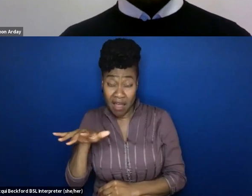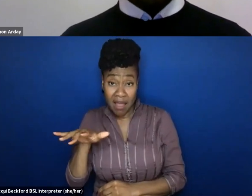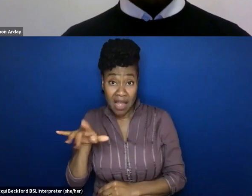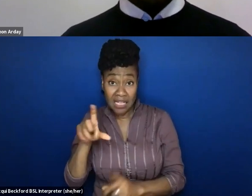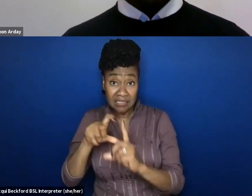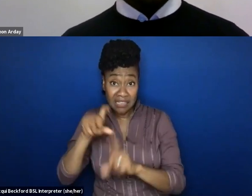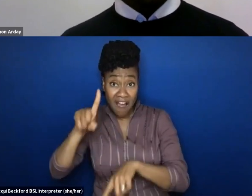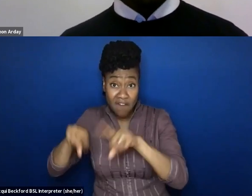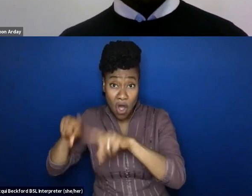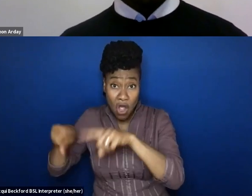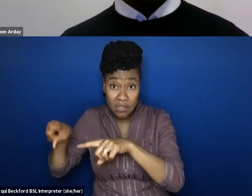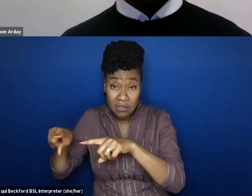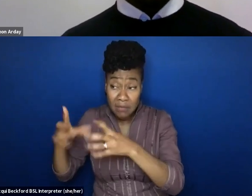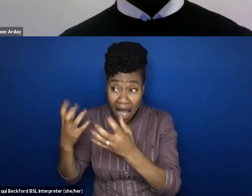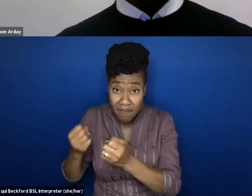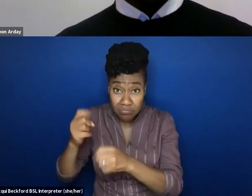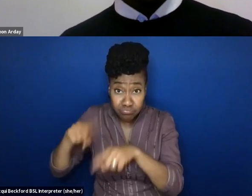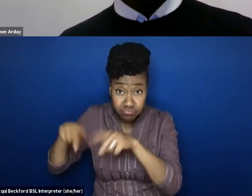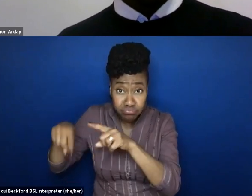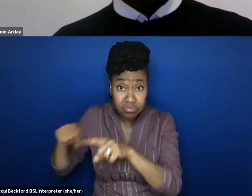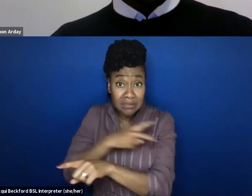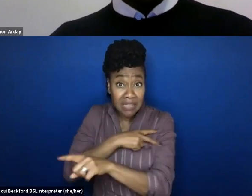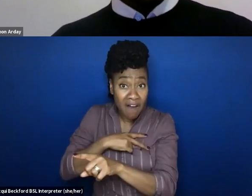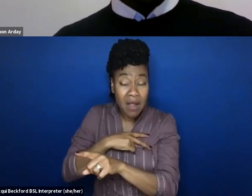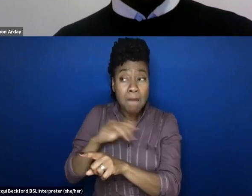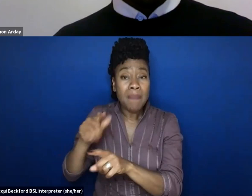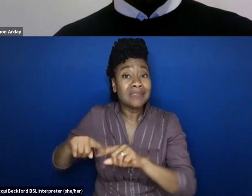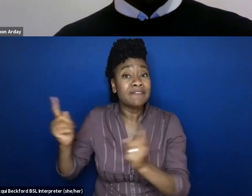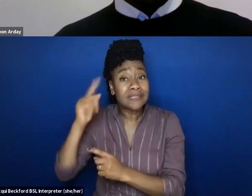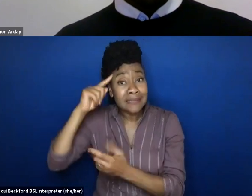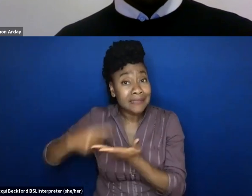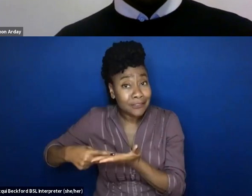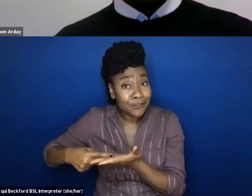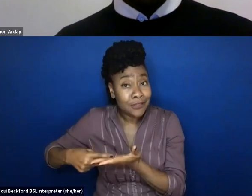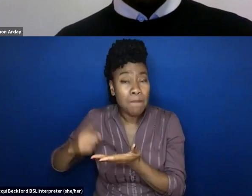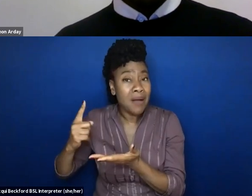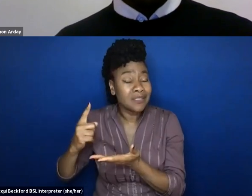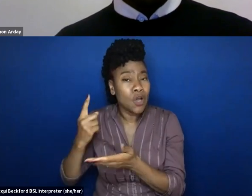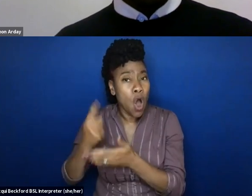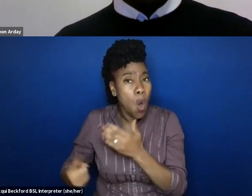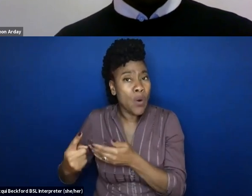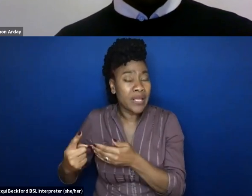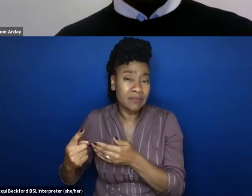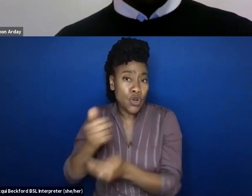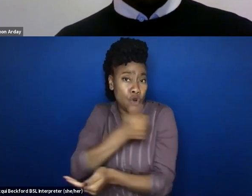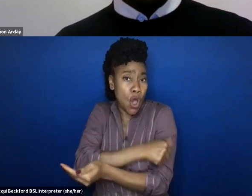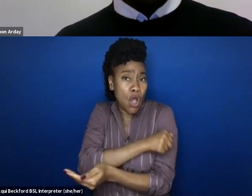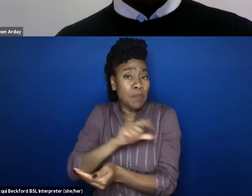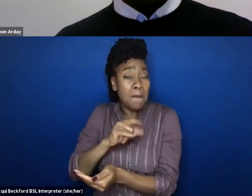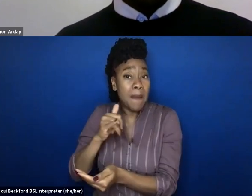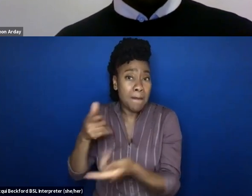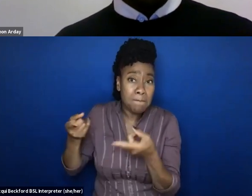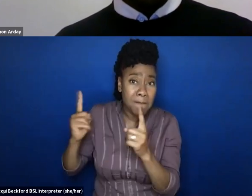they might not have made those decisions. And not just even on staff, but I mean, I say at a senior level, able to